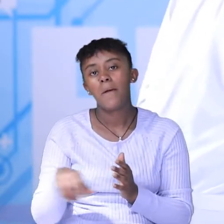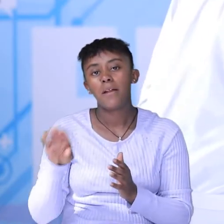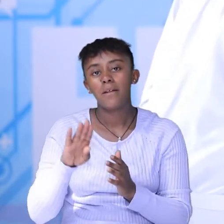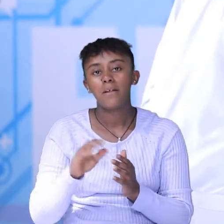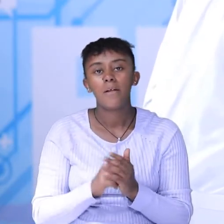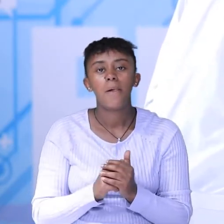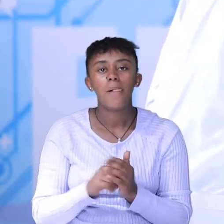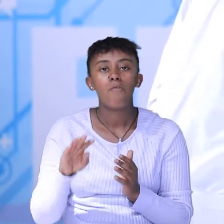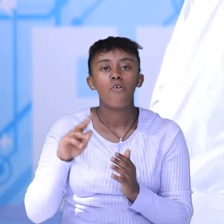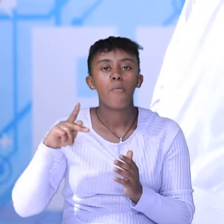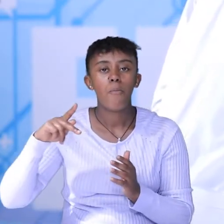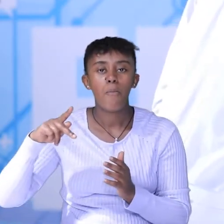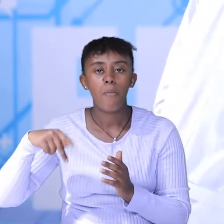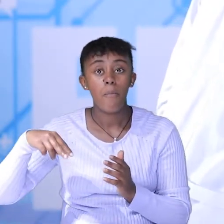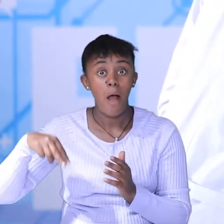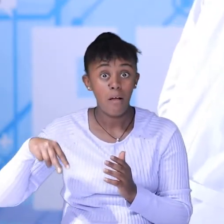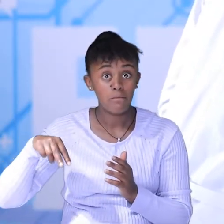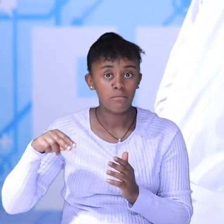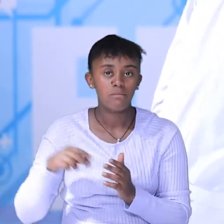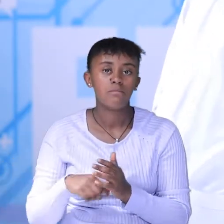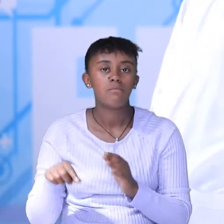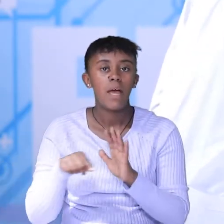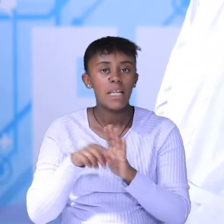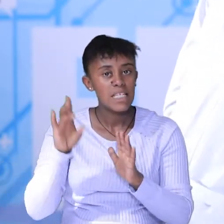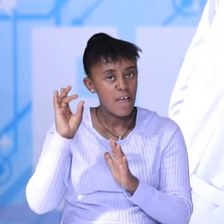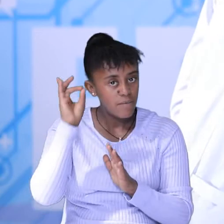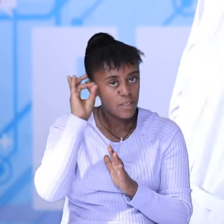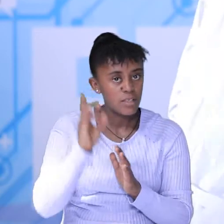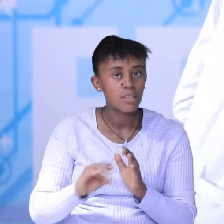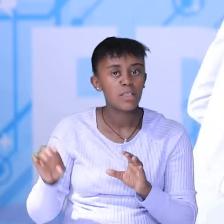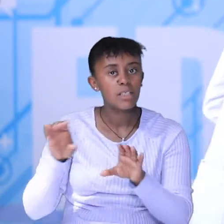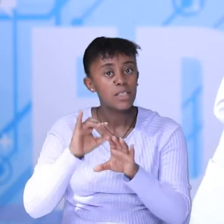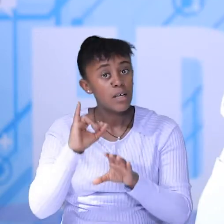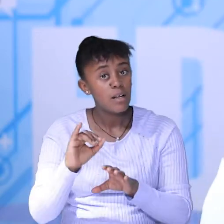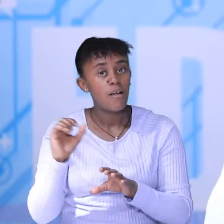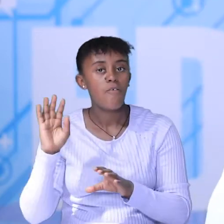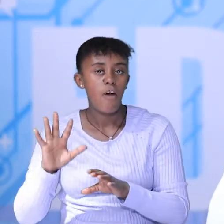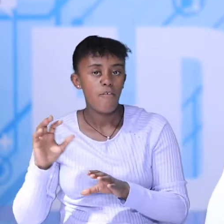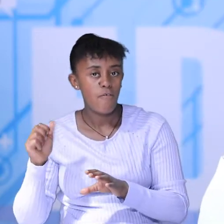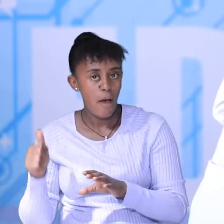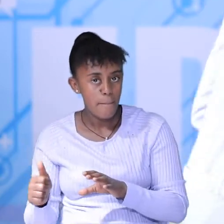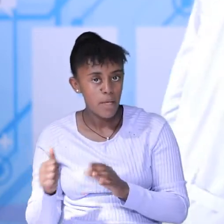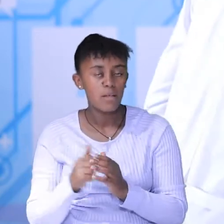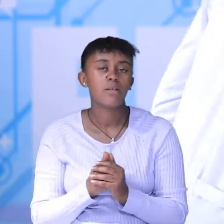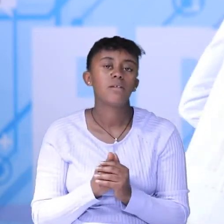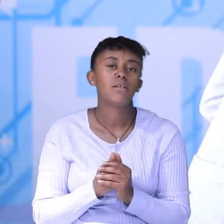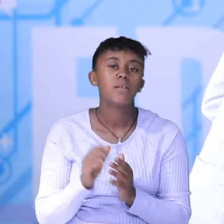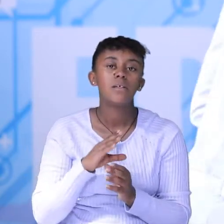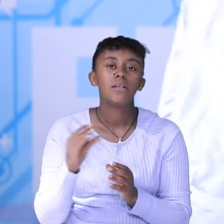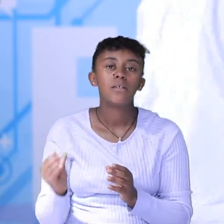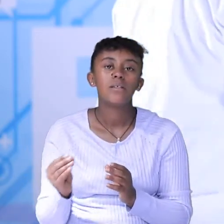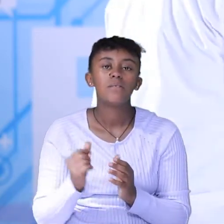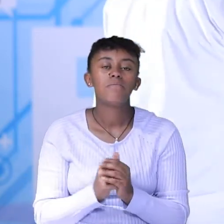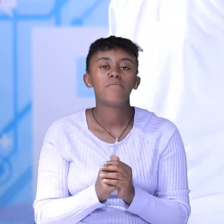4 pi times 10 to the power of minus 7. Current is 5 ampere. And here